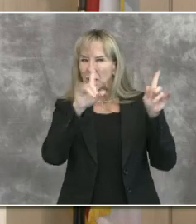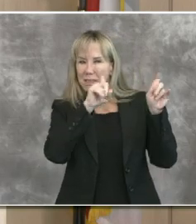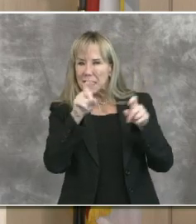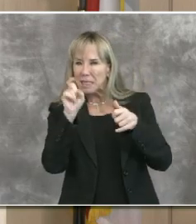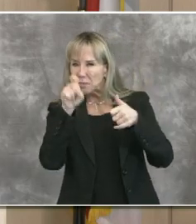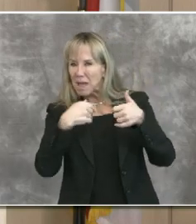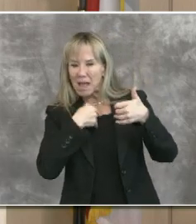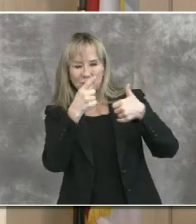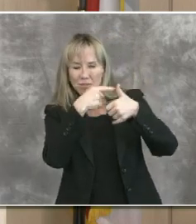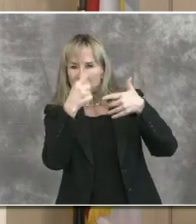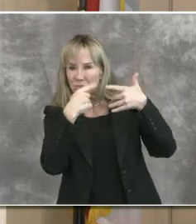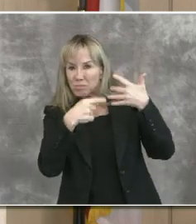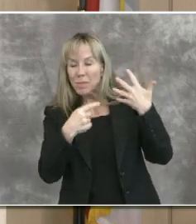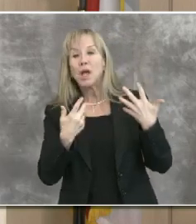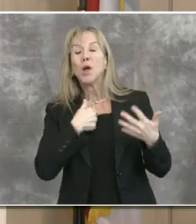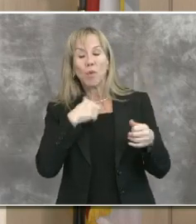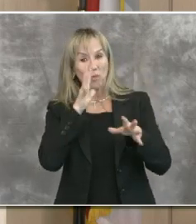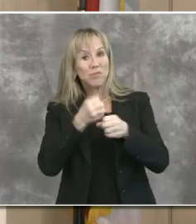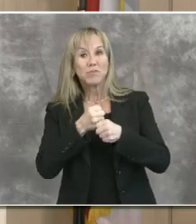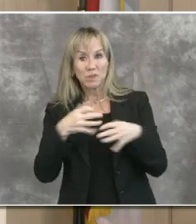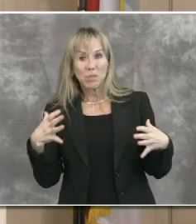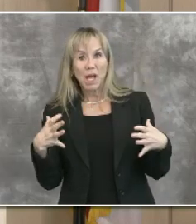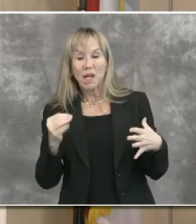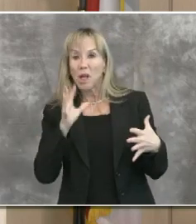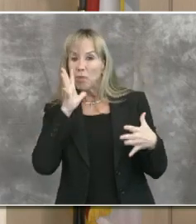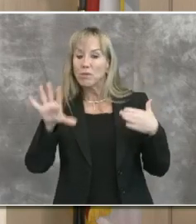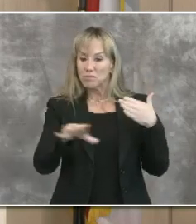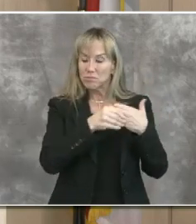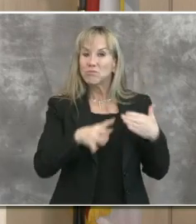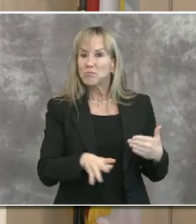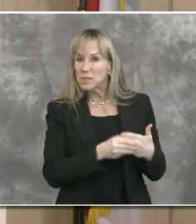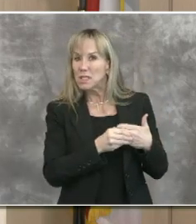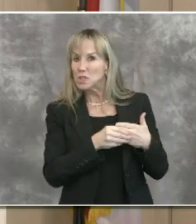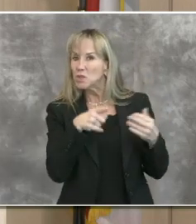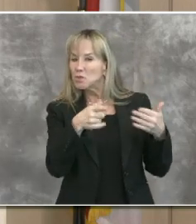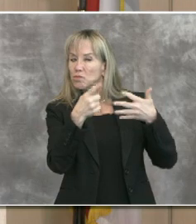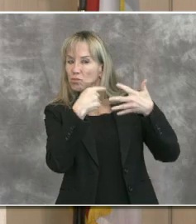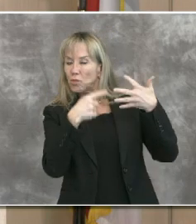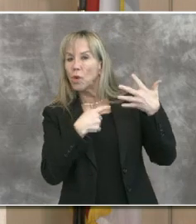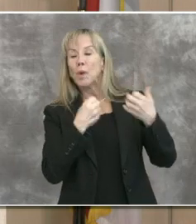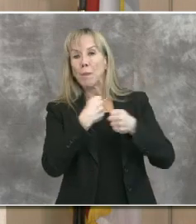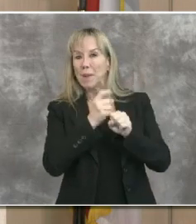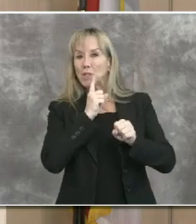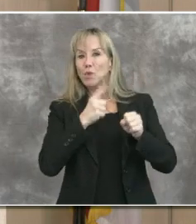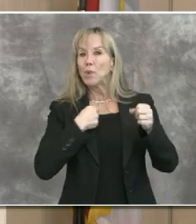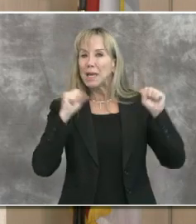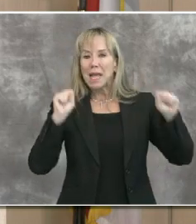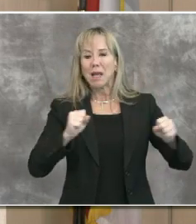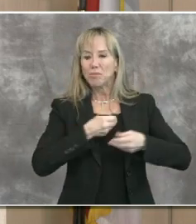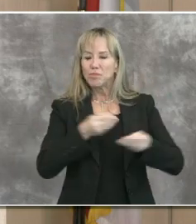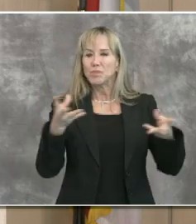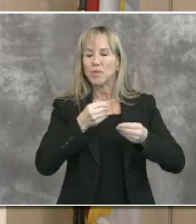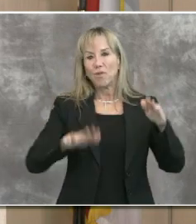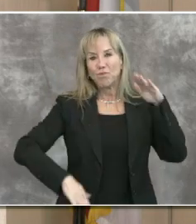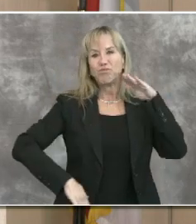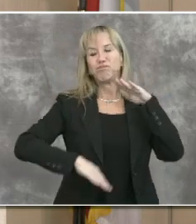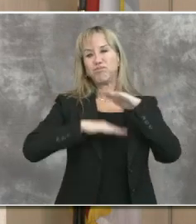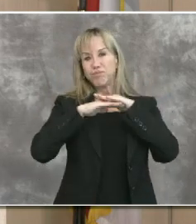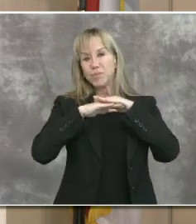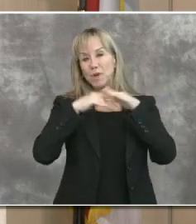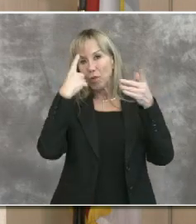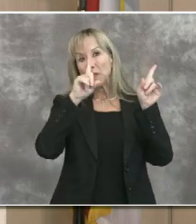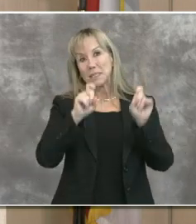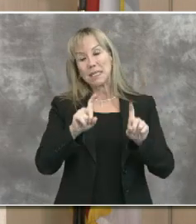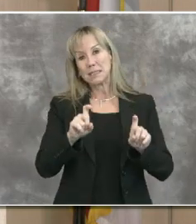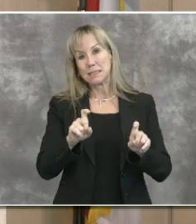we will expand and develop additional testing criteria so that we reach our full capacity for the